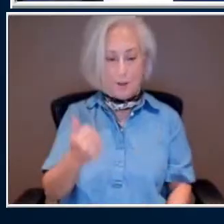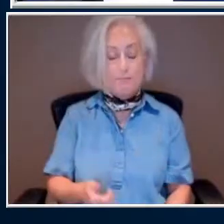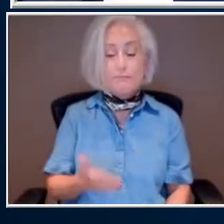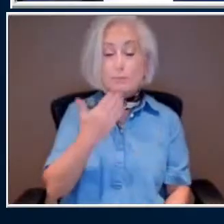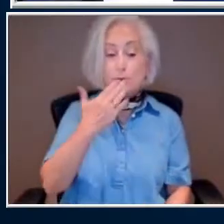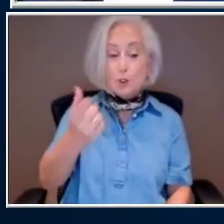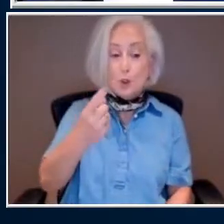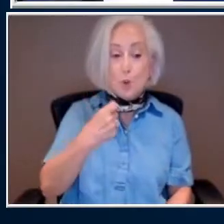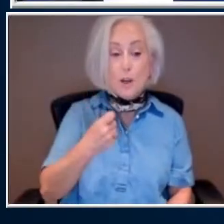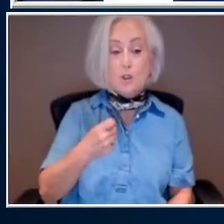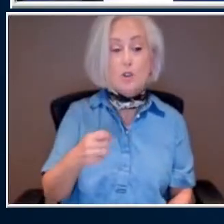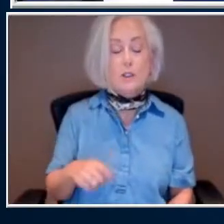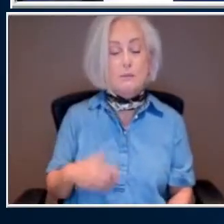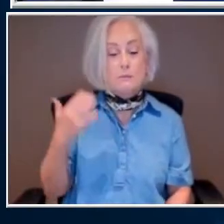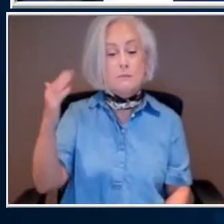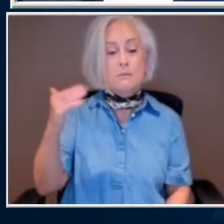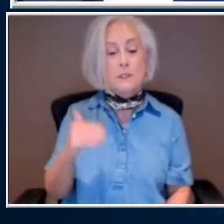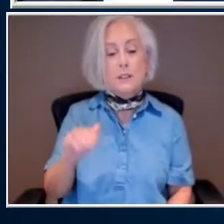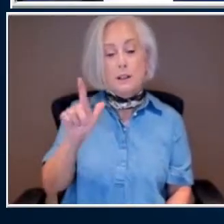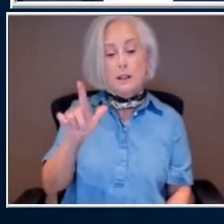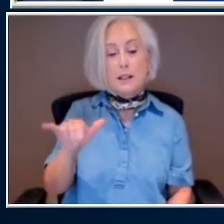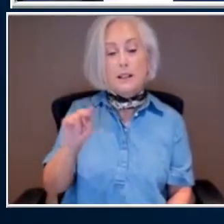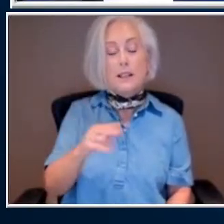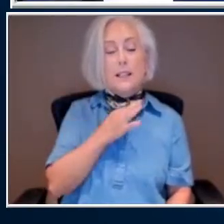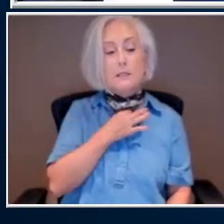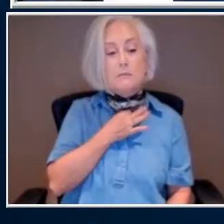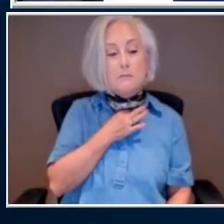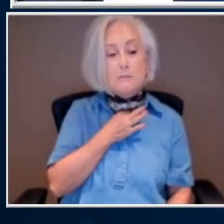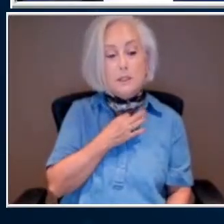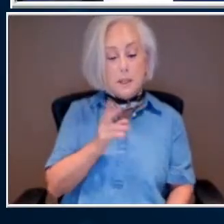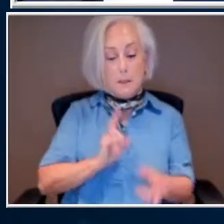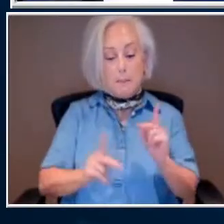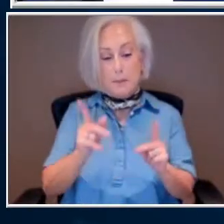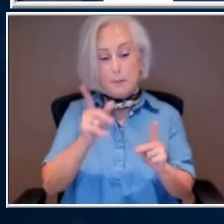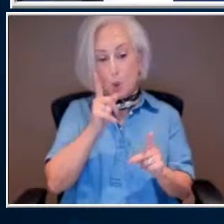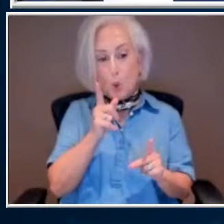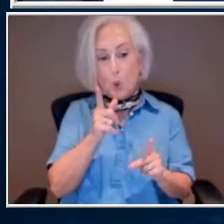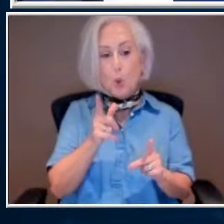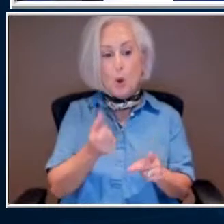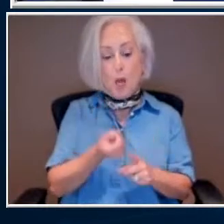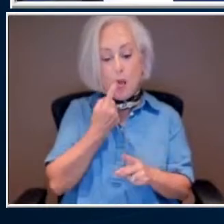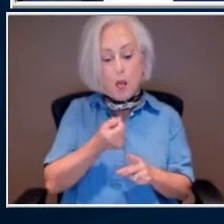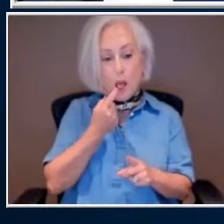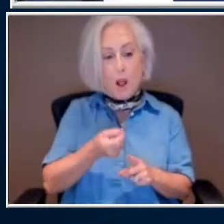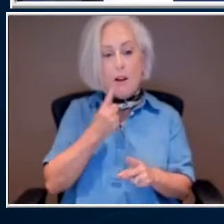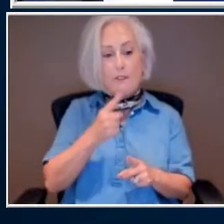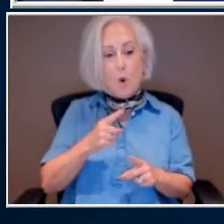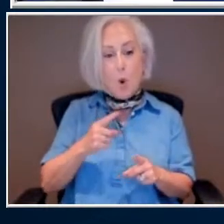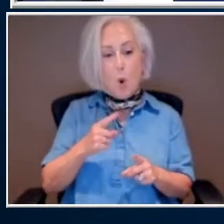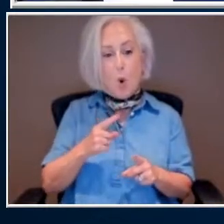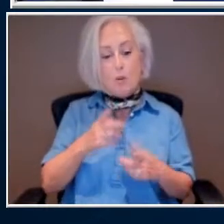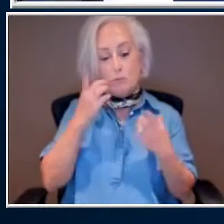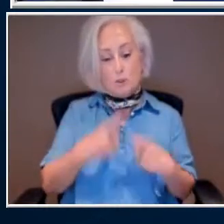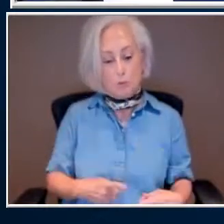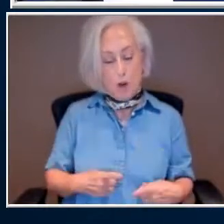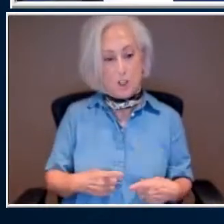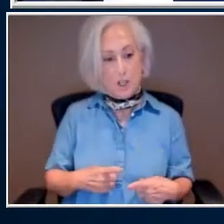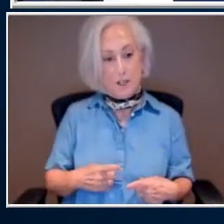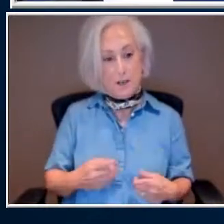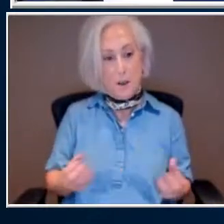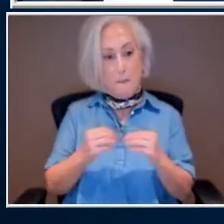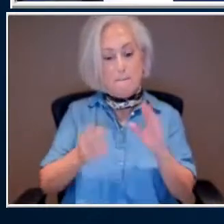Linda has a question. Do people with depressive tendencies or those who are taking antidepressant medications have a higher risk of developing breast cancer?